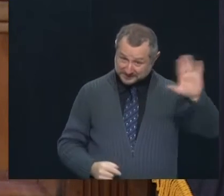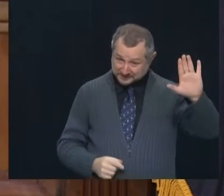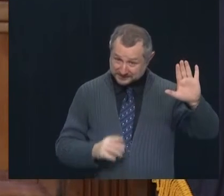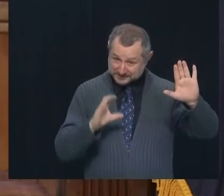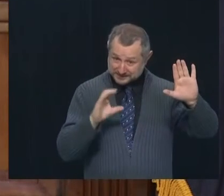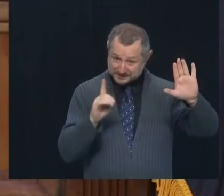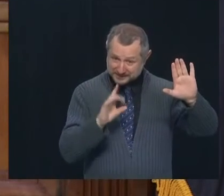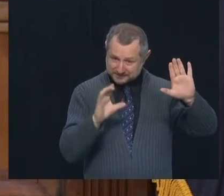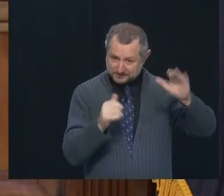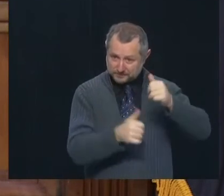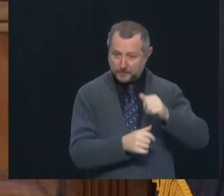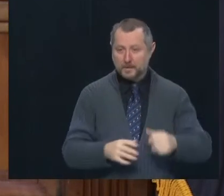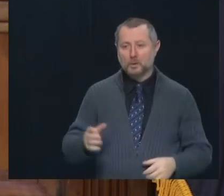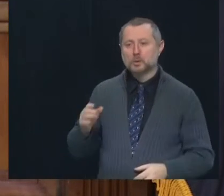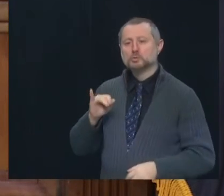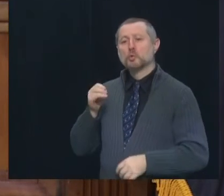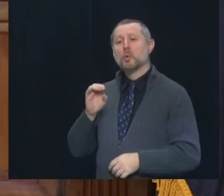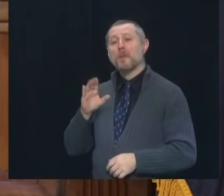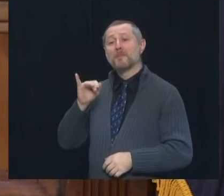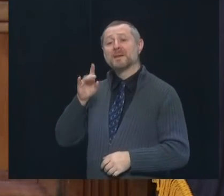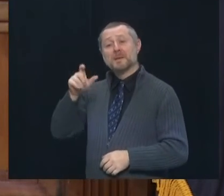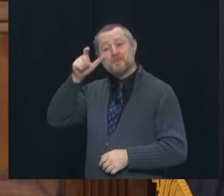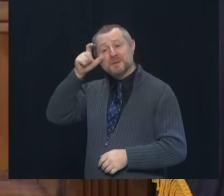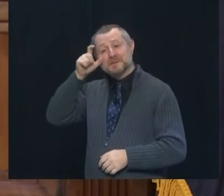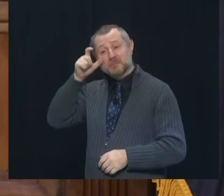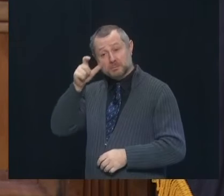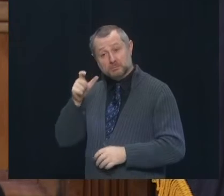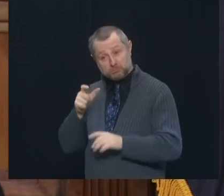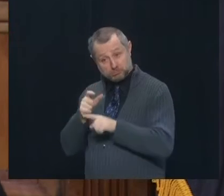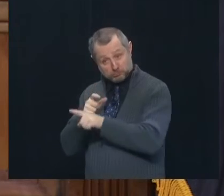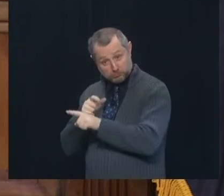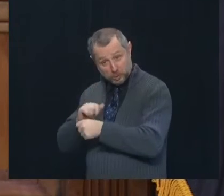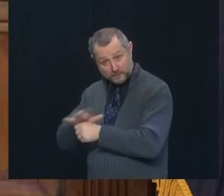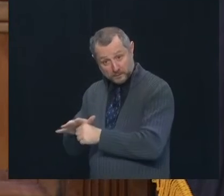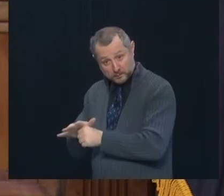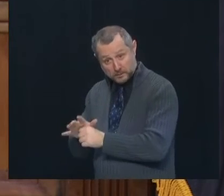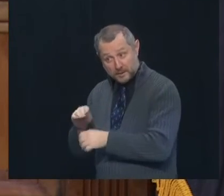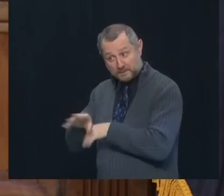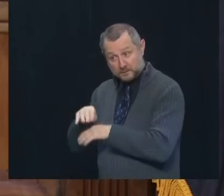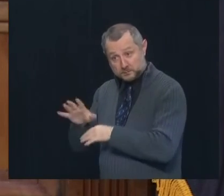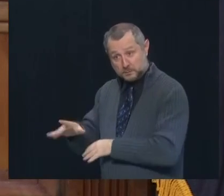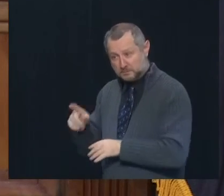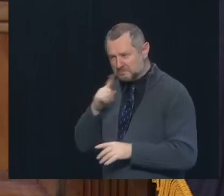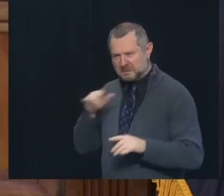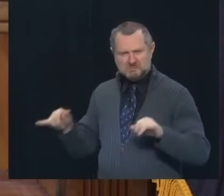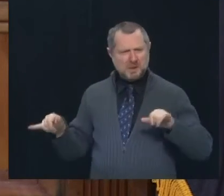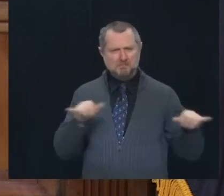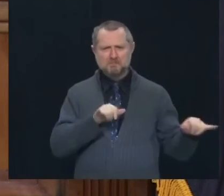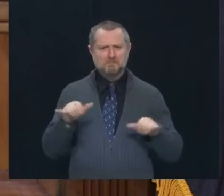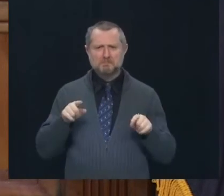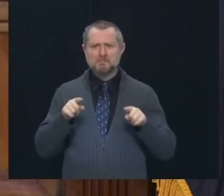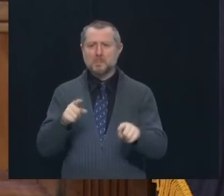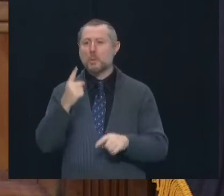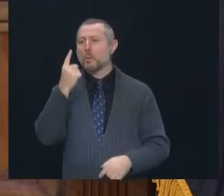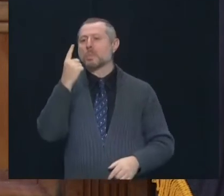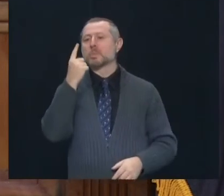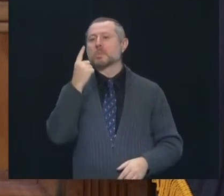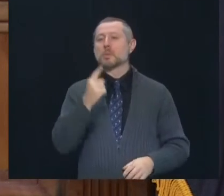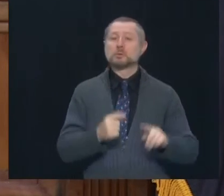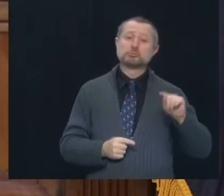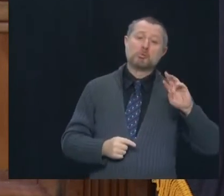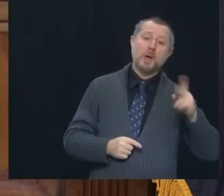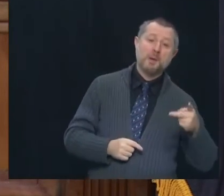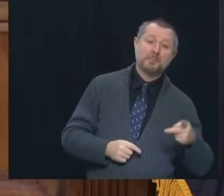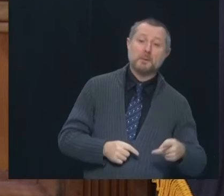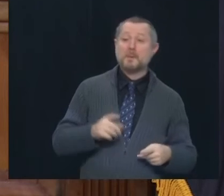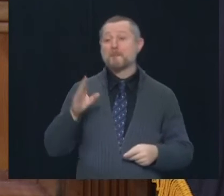Joe Biden's COVID advisory board says the same thing. The one thing Trump and Biden agree